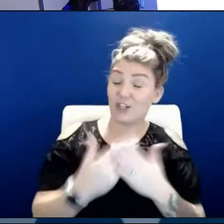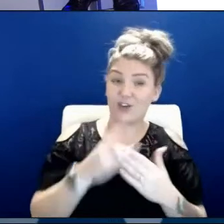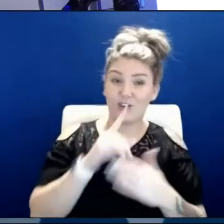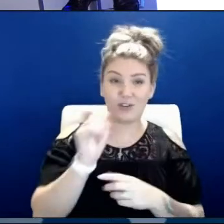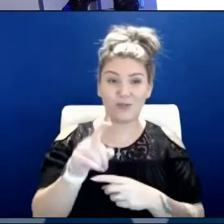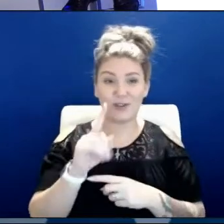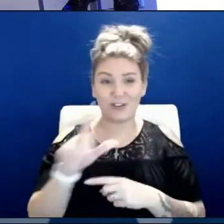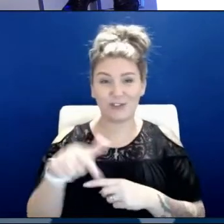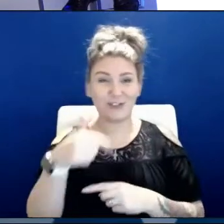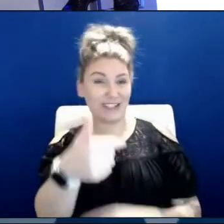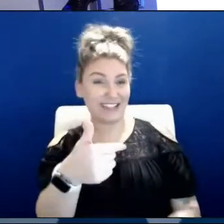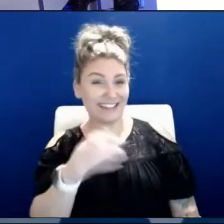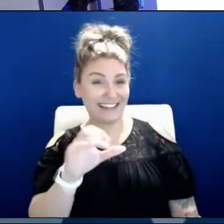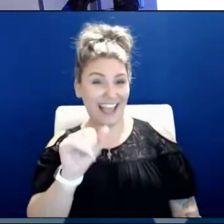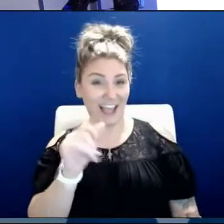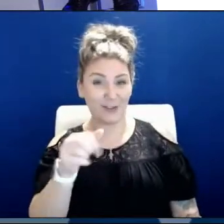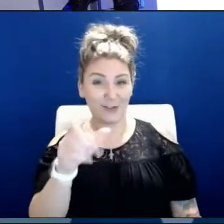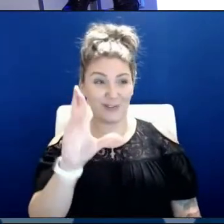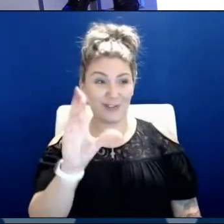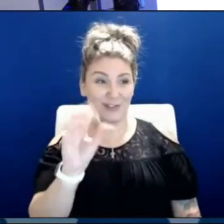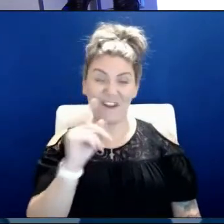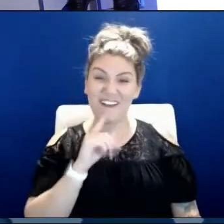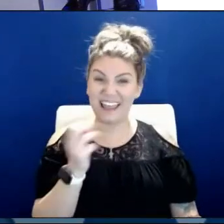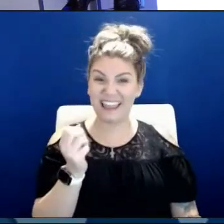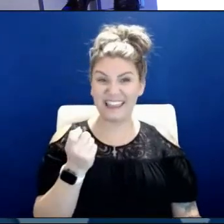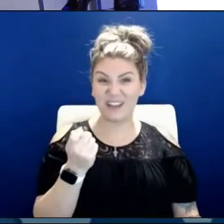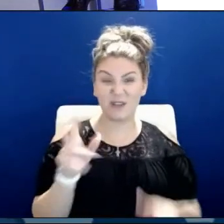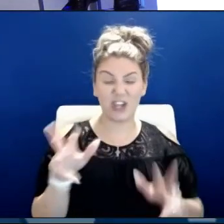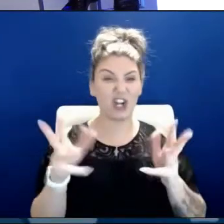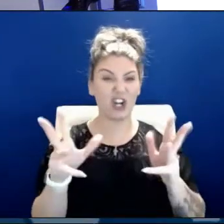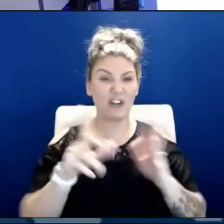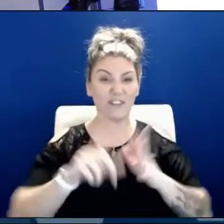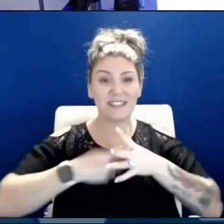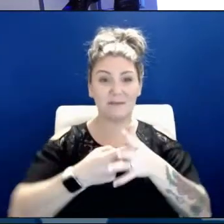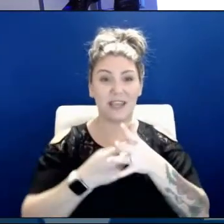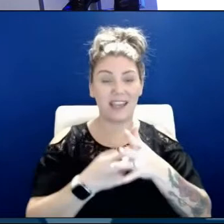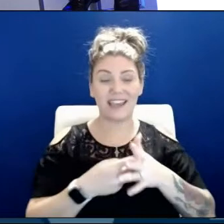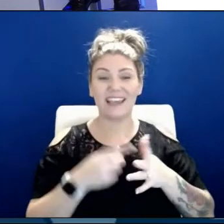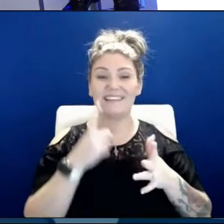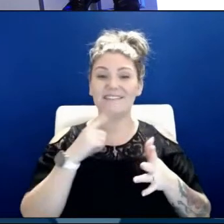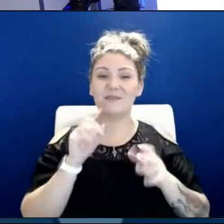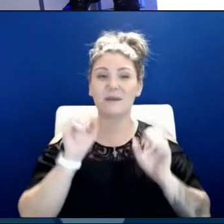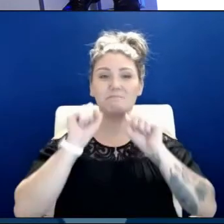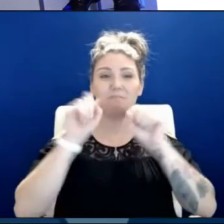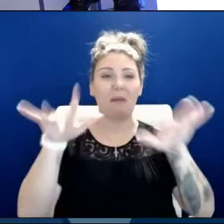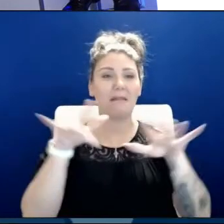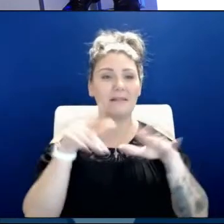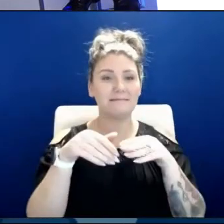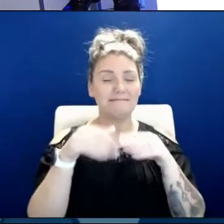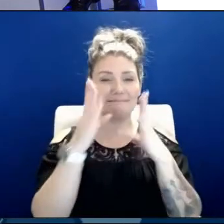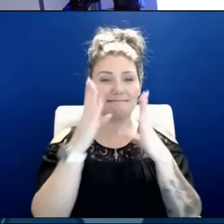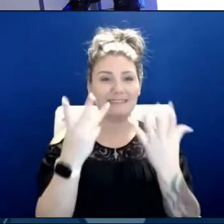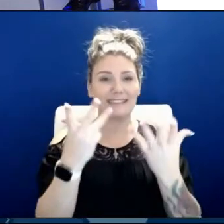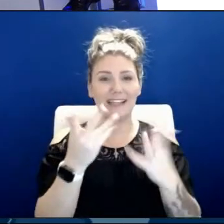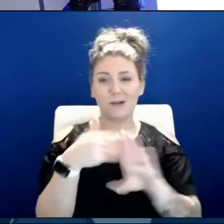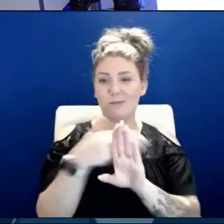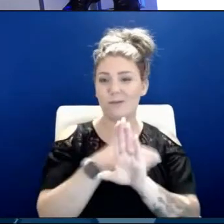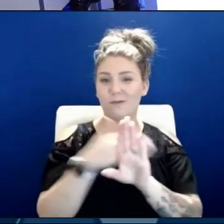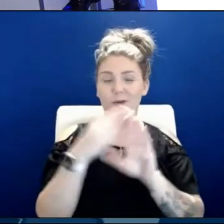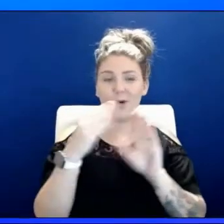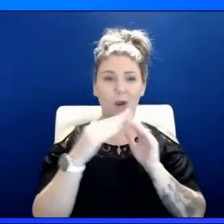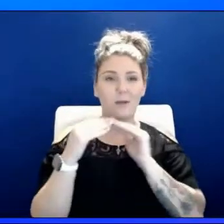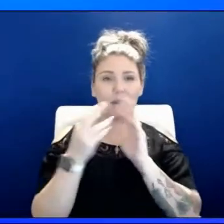Castro, it made me nervous from the very beginning of this that we could start throwing data out there before it got peer reviewed because there's so many retractions. But take a